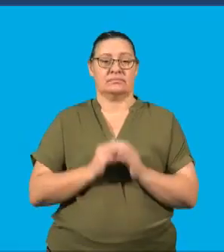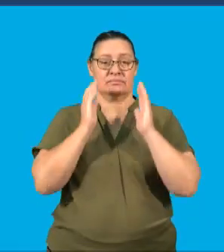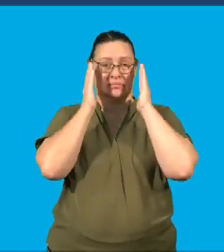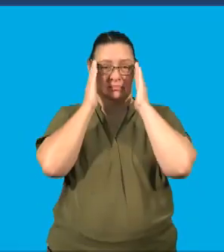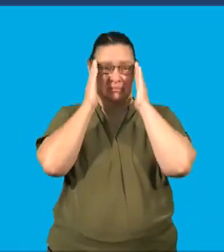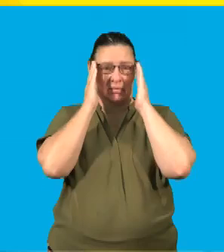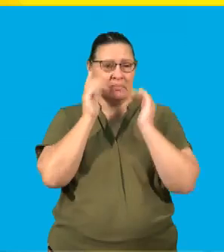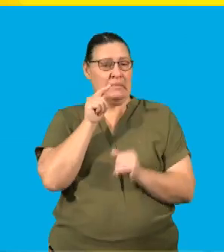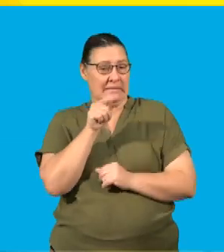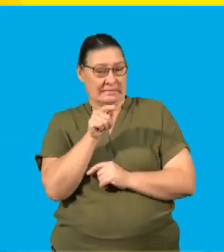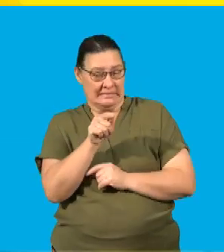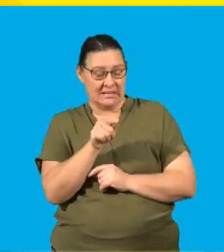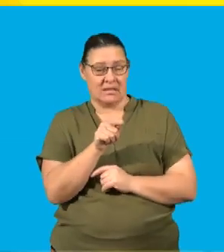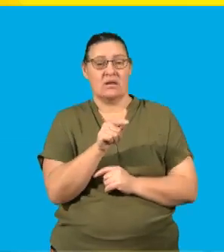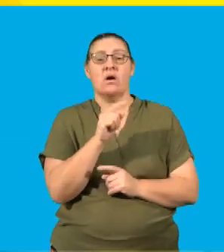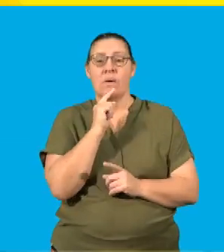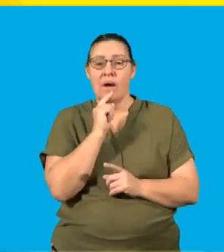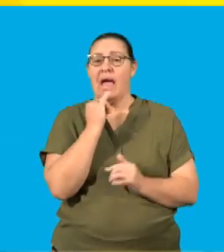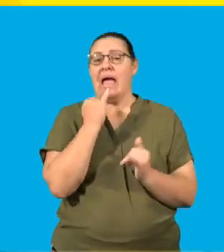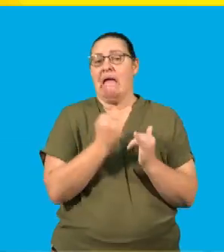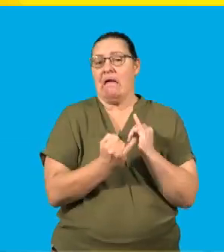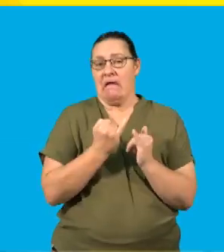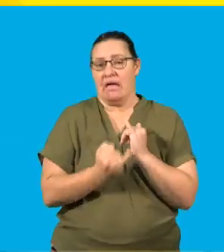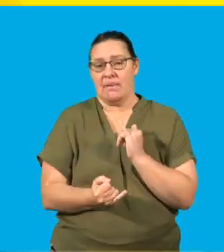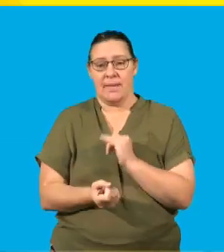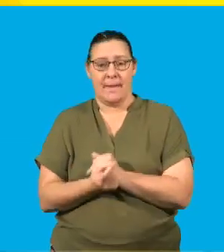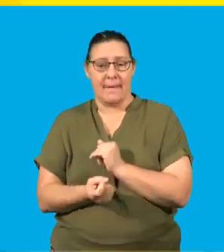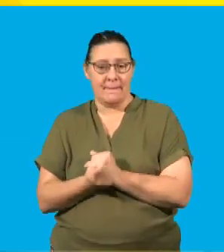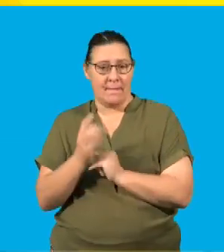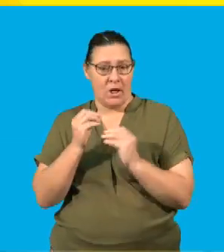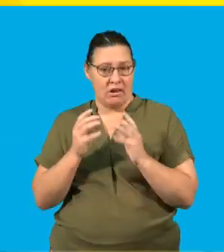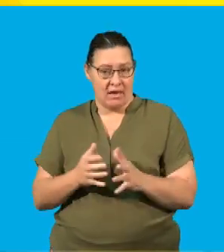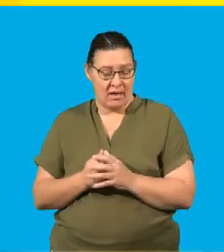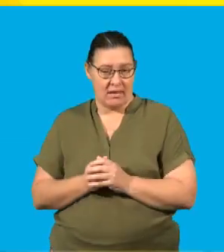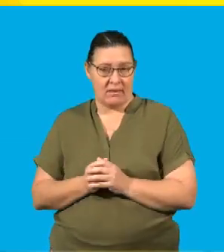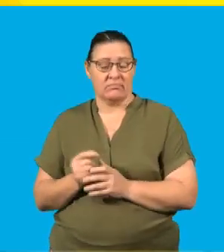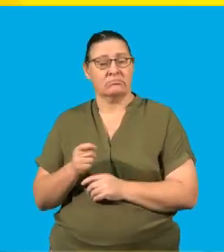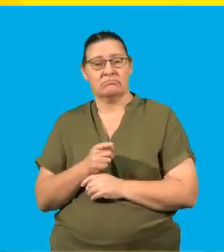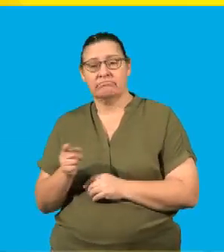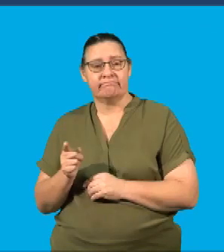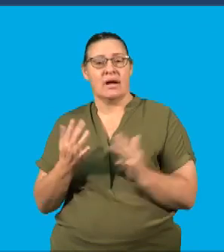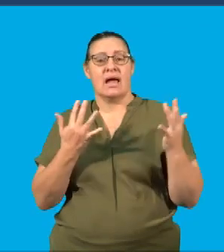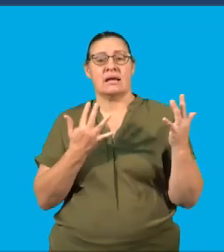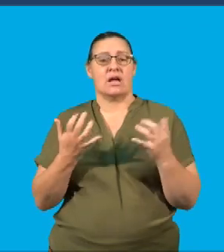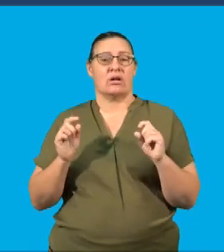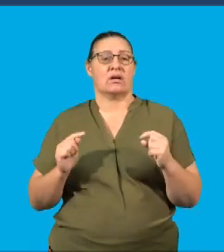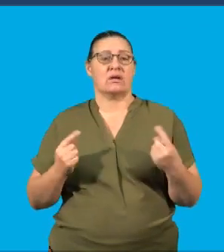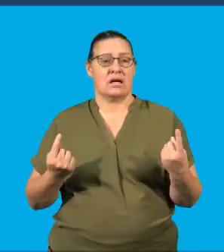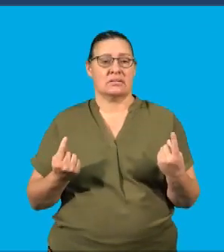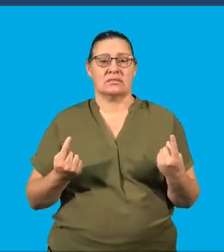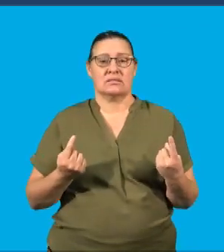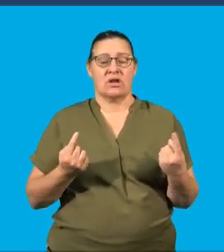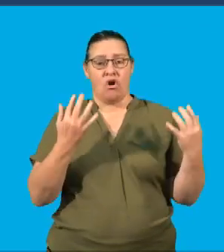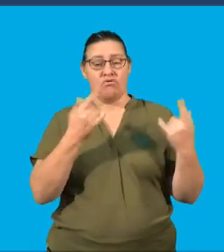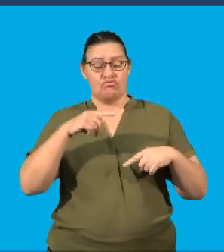the interquartile range, the common errors that were committed by learners is that learners could not calculate the interquartile